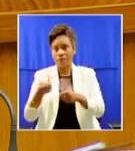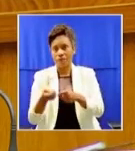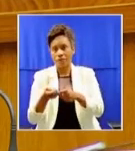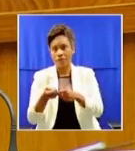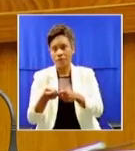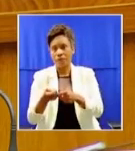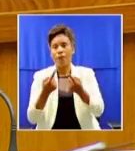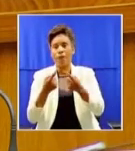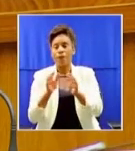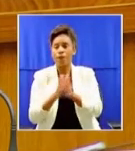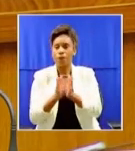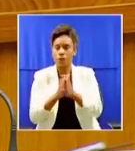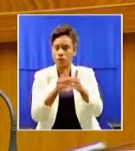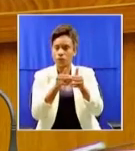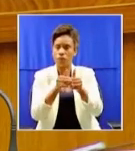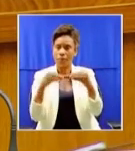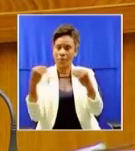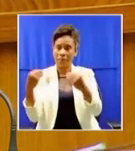foreign borrowings.